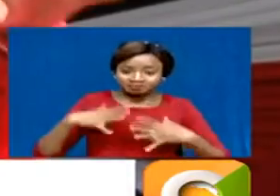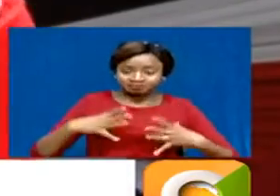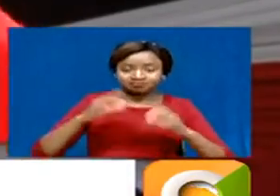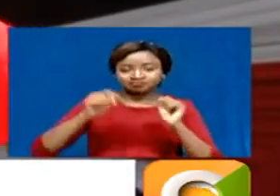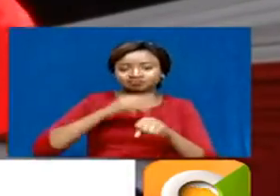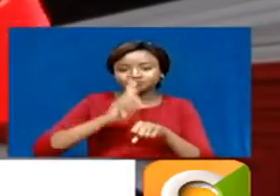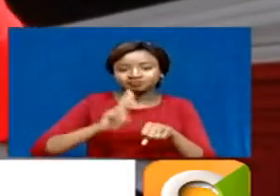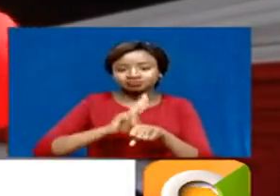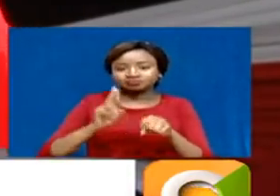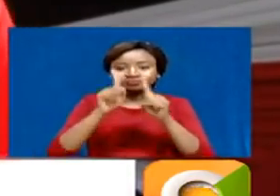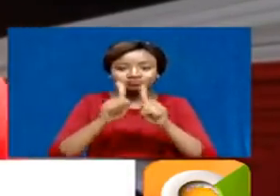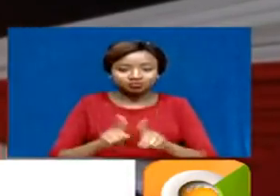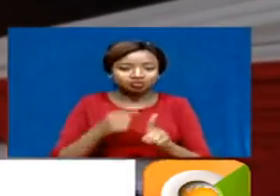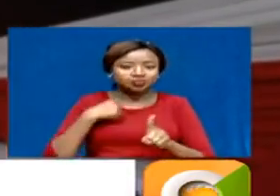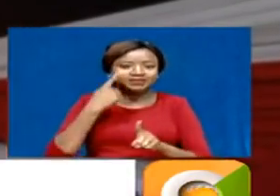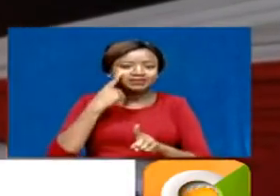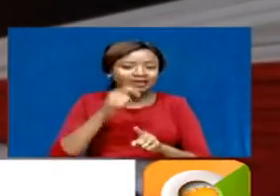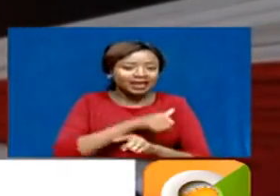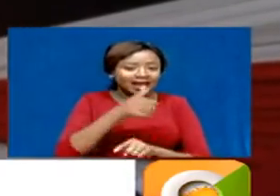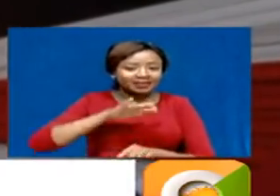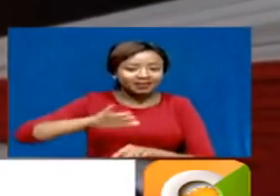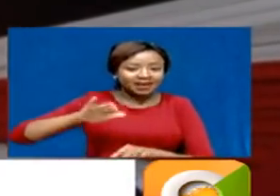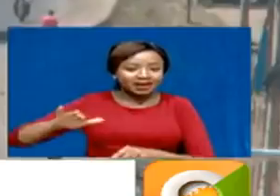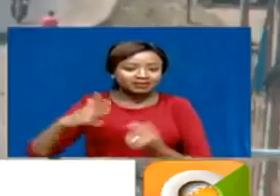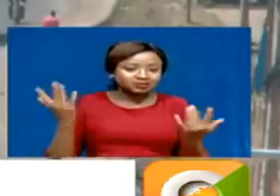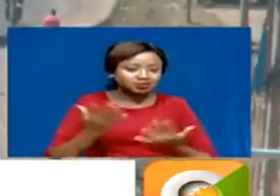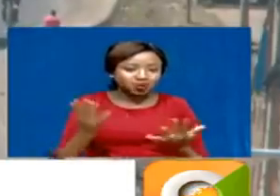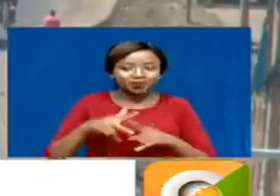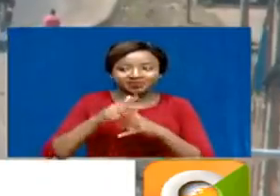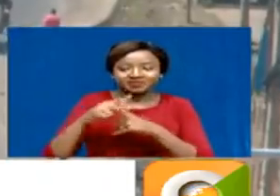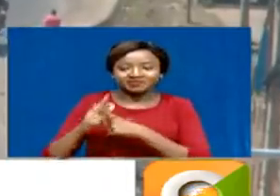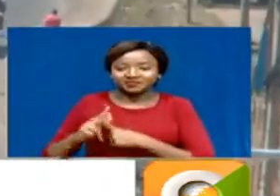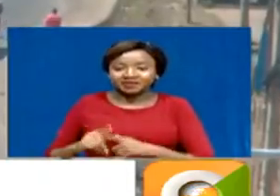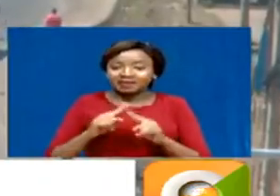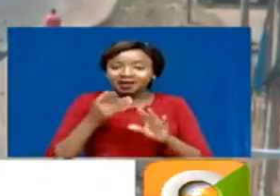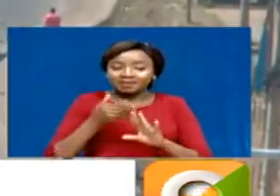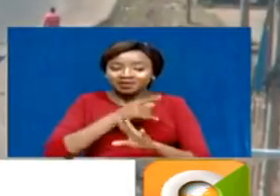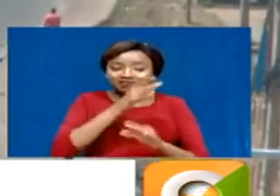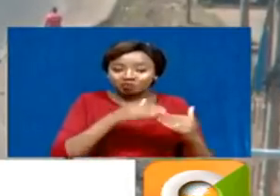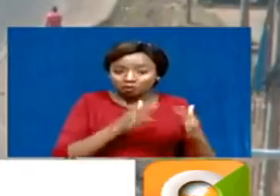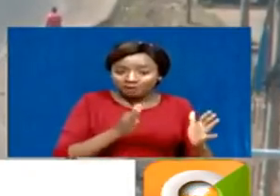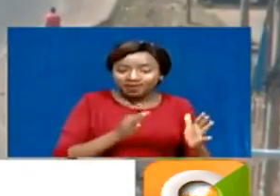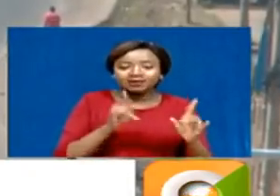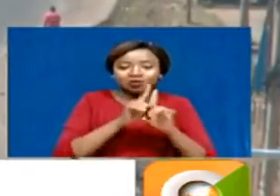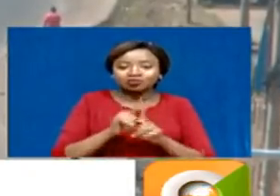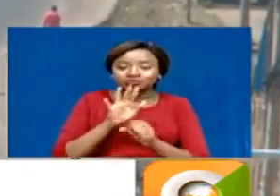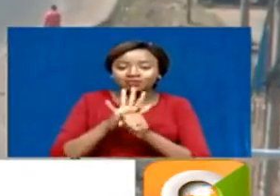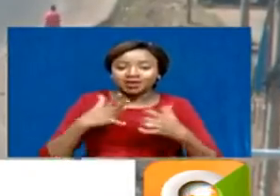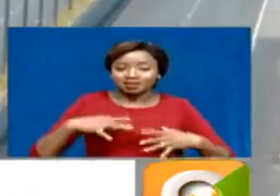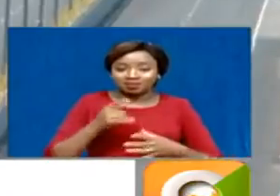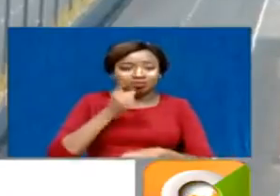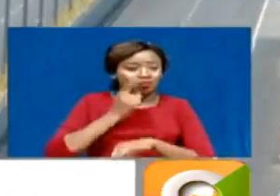ndio tuangalie sehemu ambazo zimebaki za kutengenezwa. But before its official opening, motorists have been put